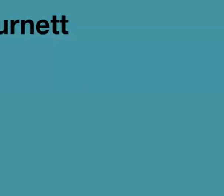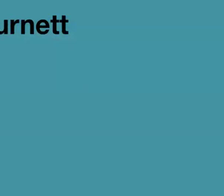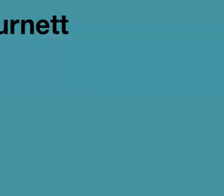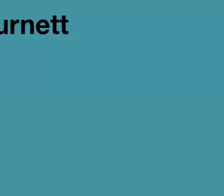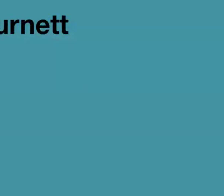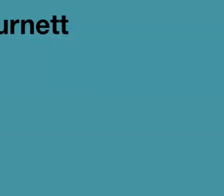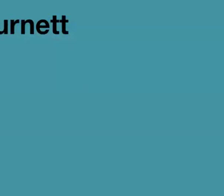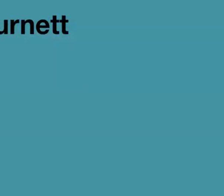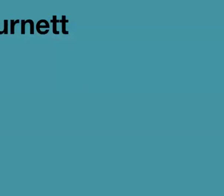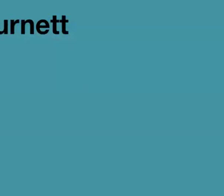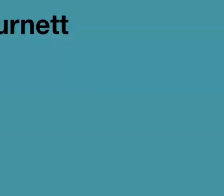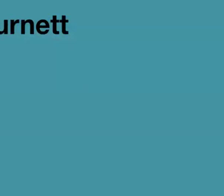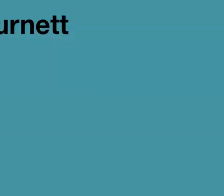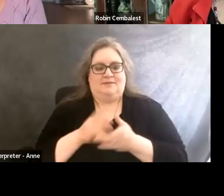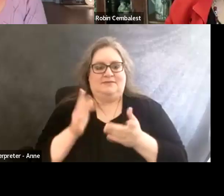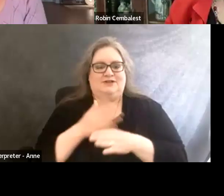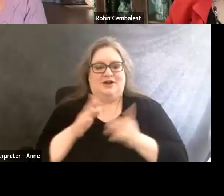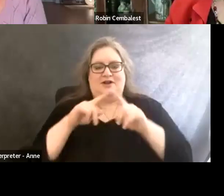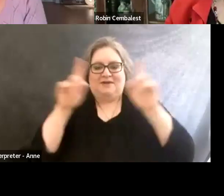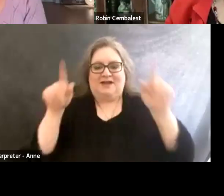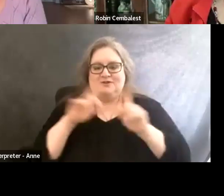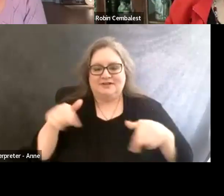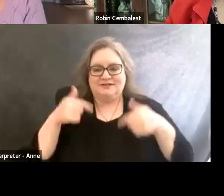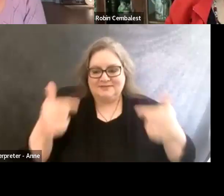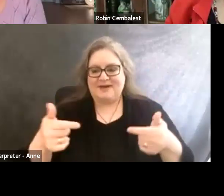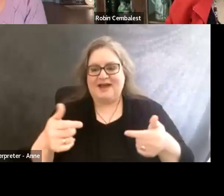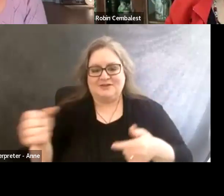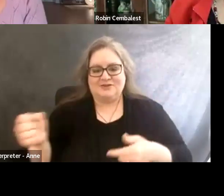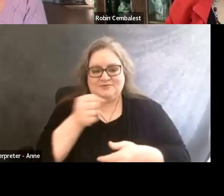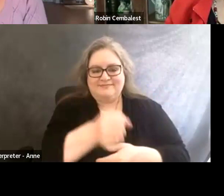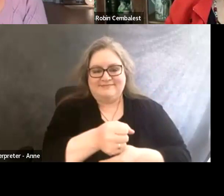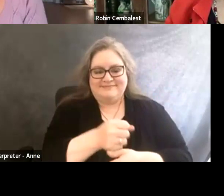ahead and stop sharing my screen and pass you the virtual microphone.